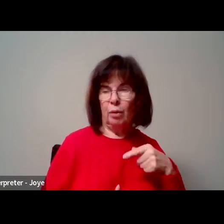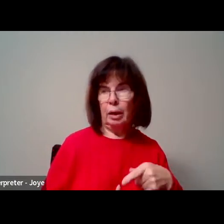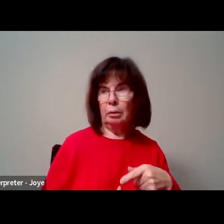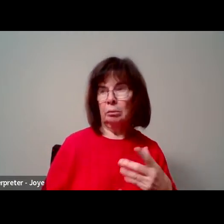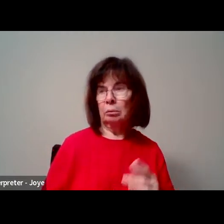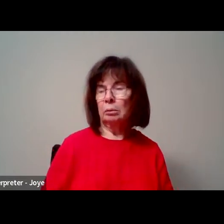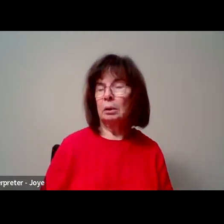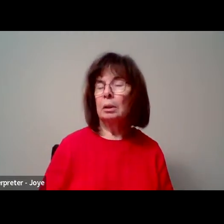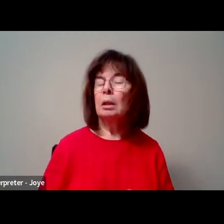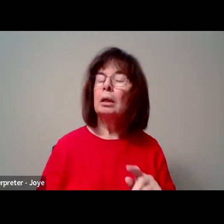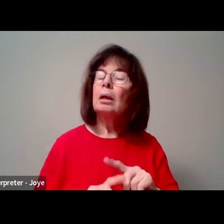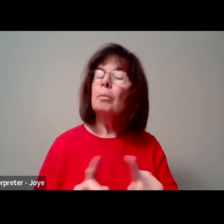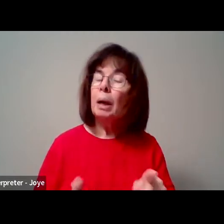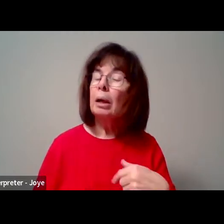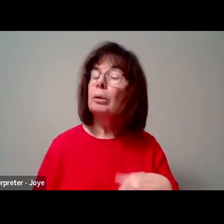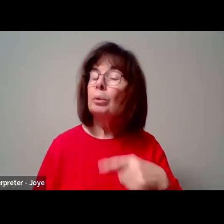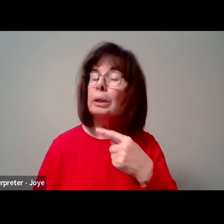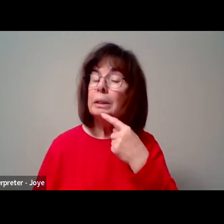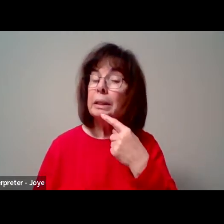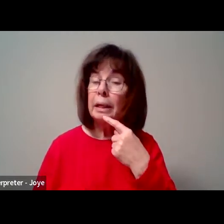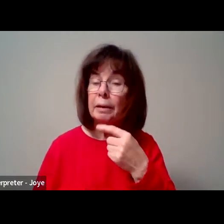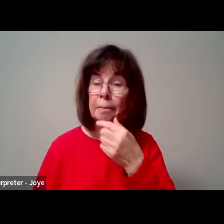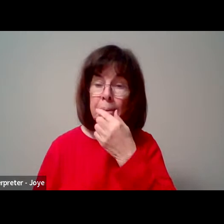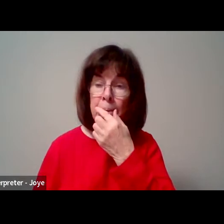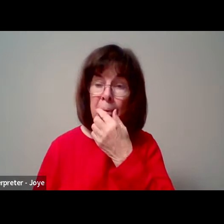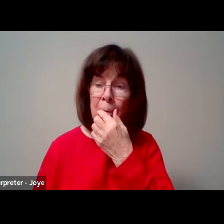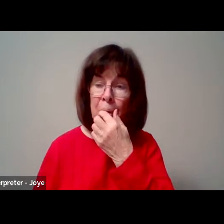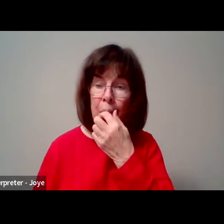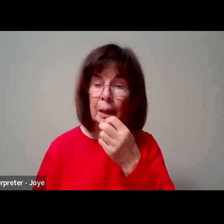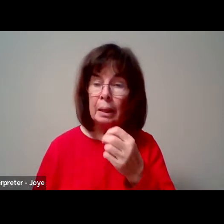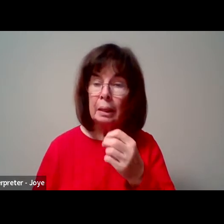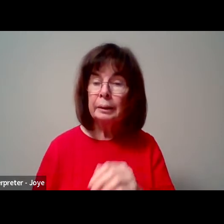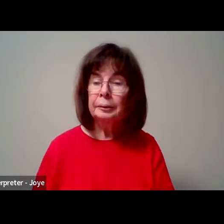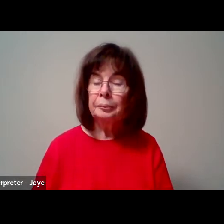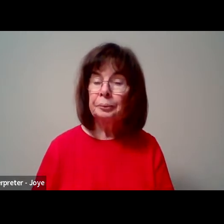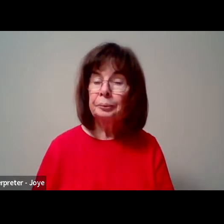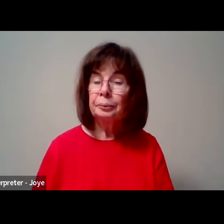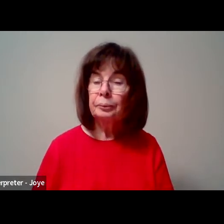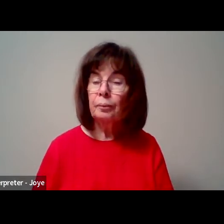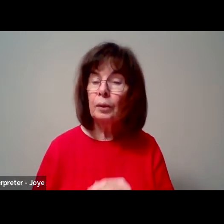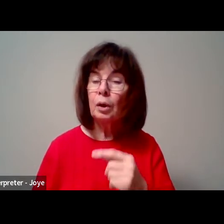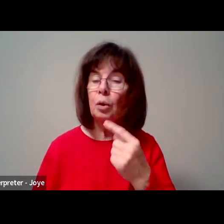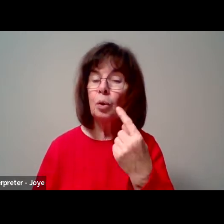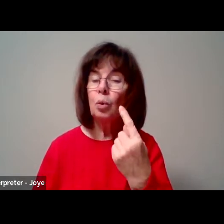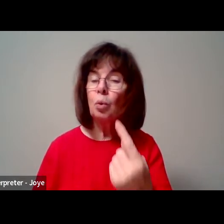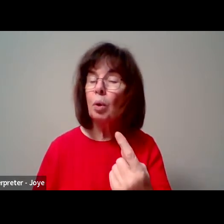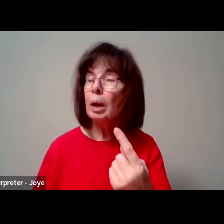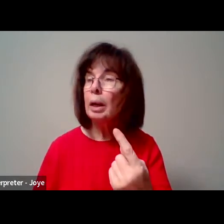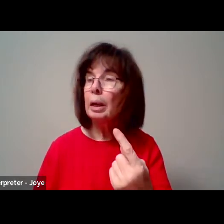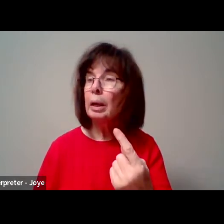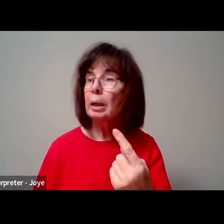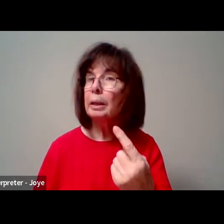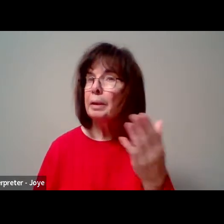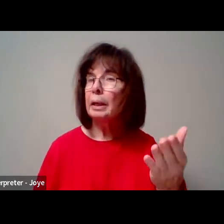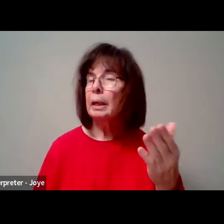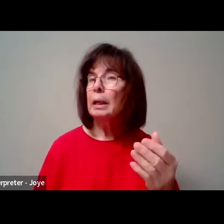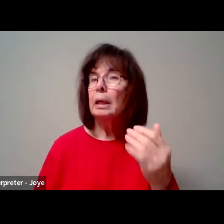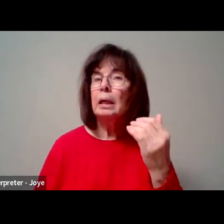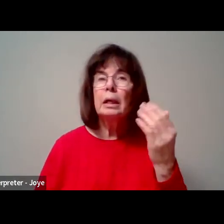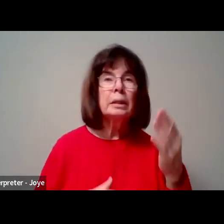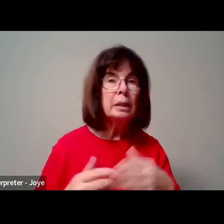But what we did say, Dr. Carey, is that one of the things, even if the schools are